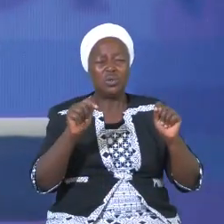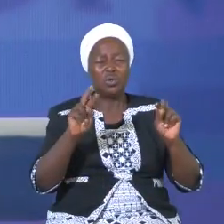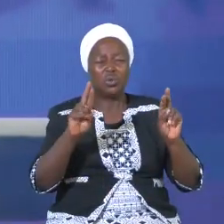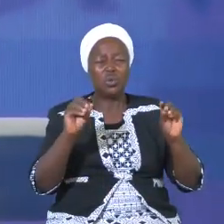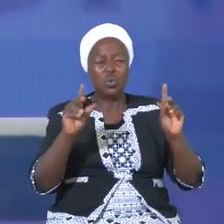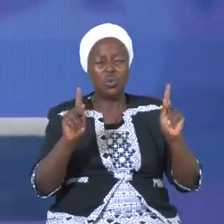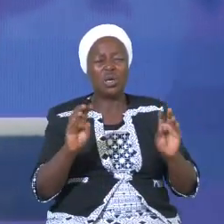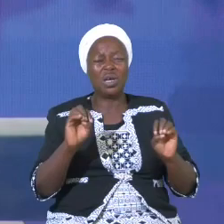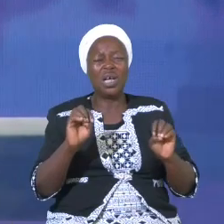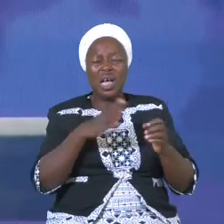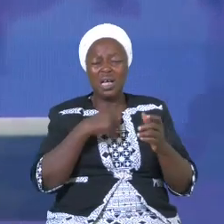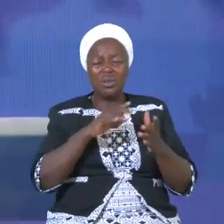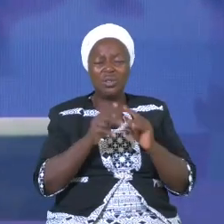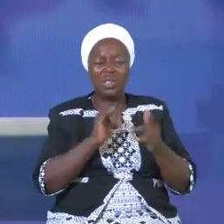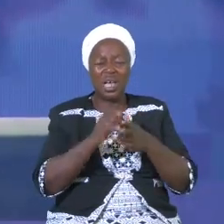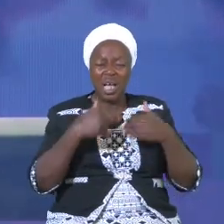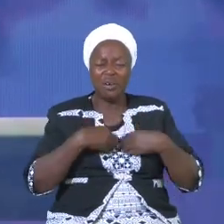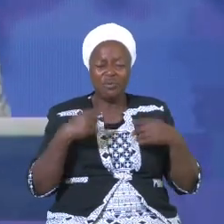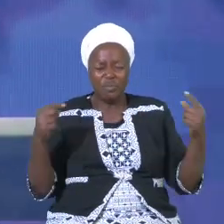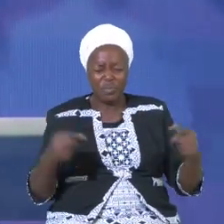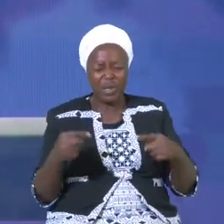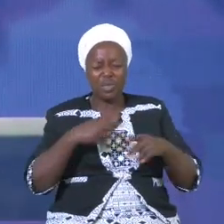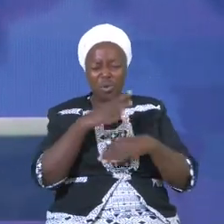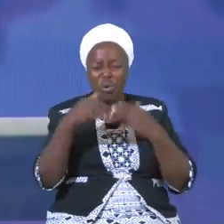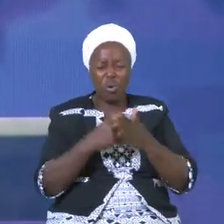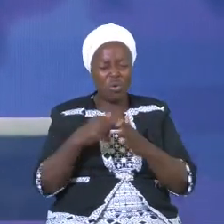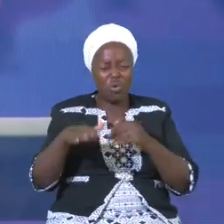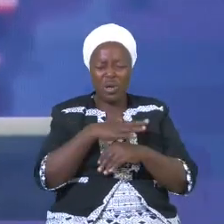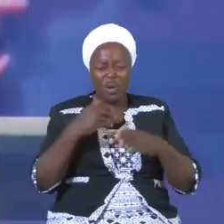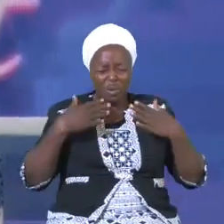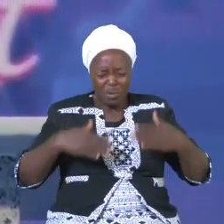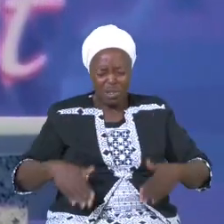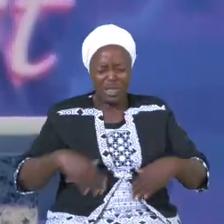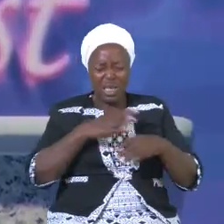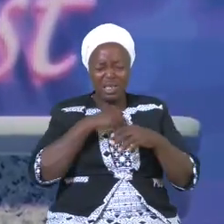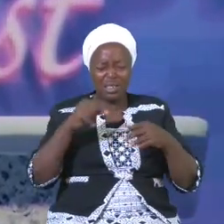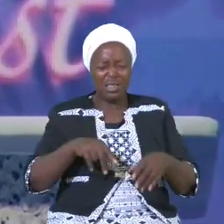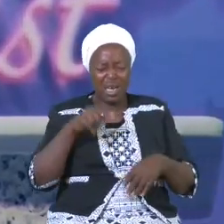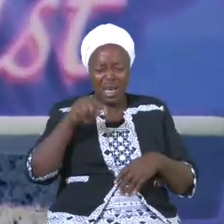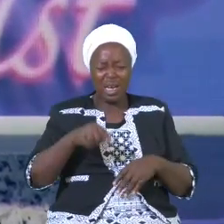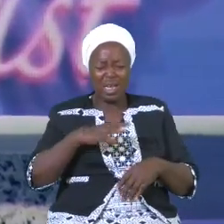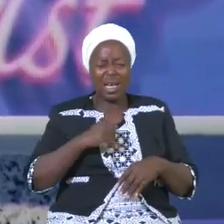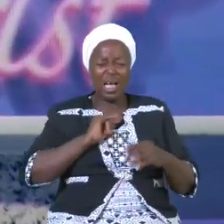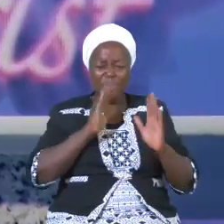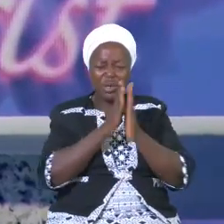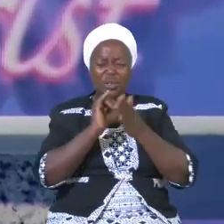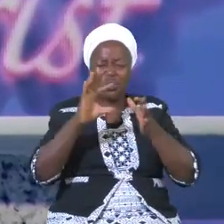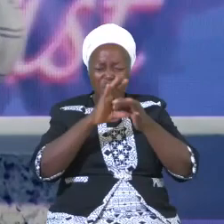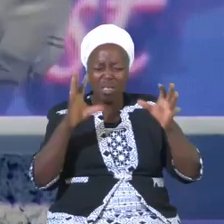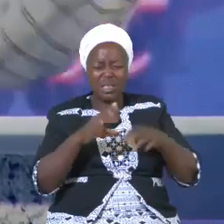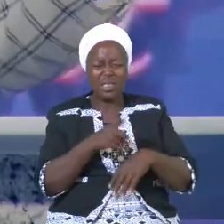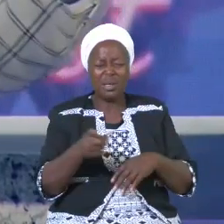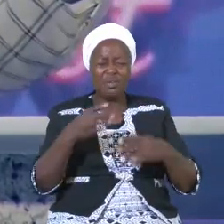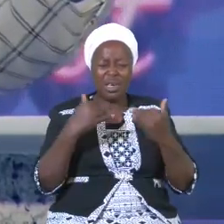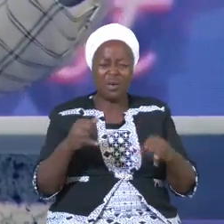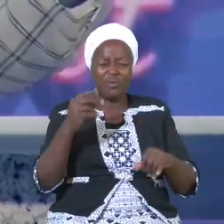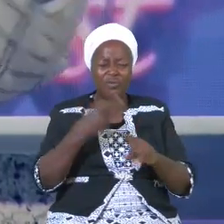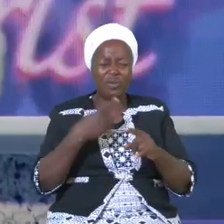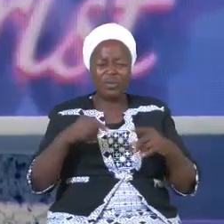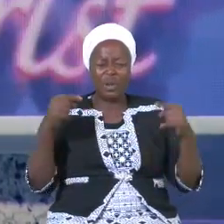those who are peace in their joints i think you release them now from the pain and heal them